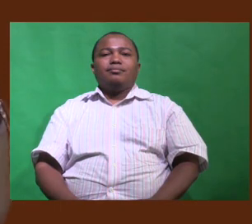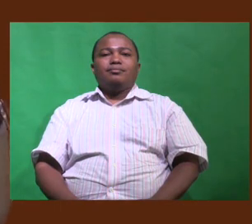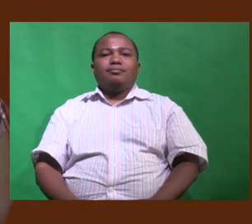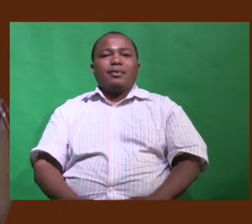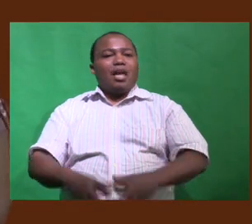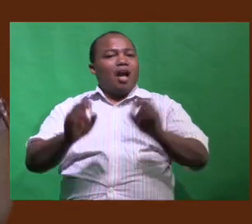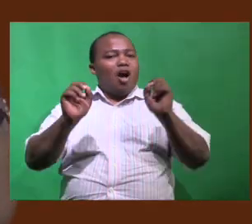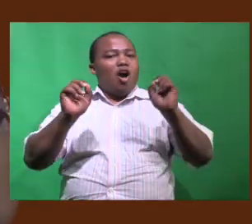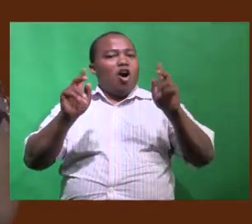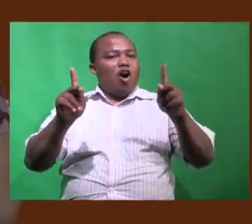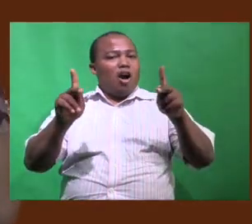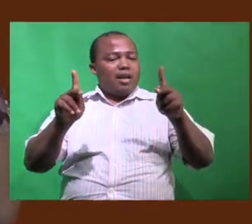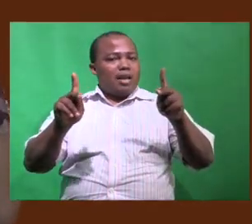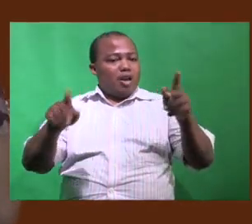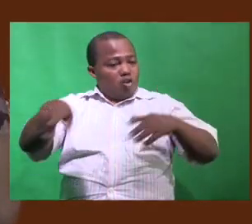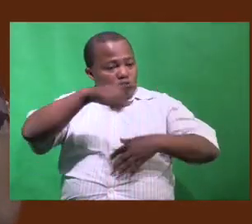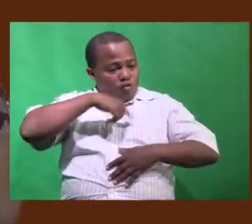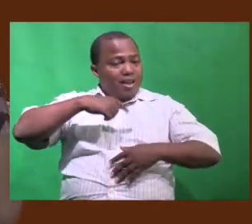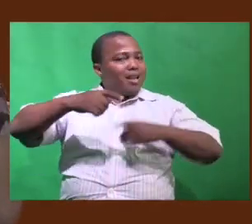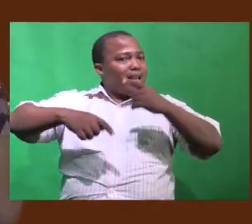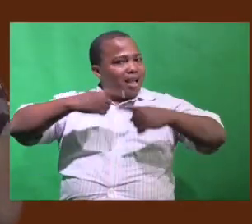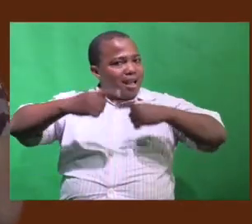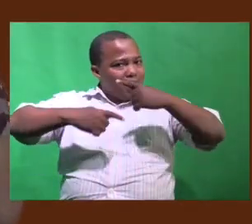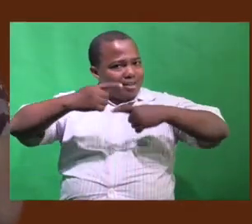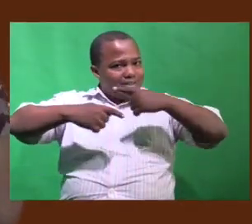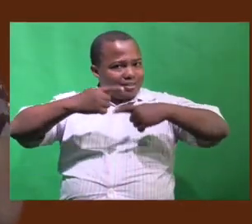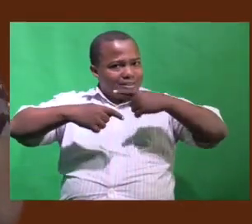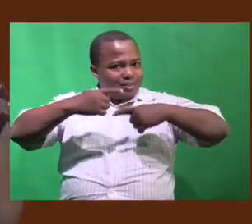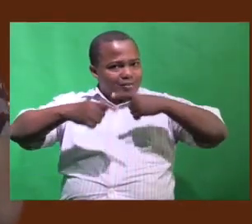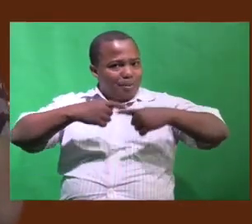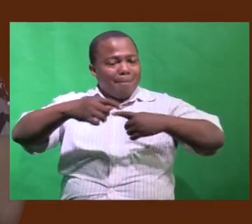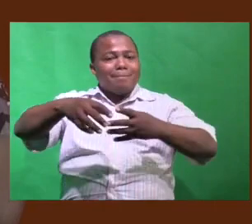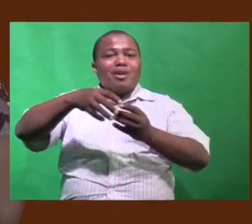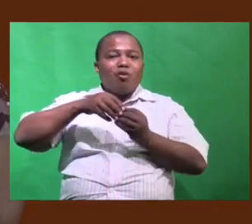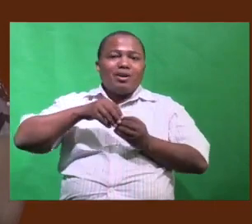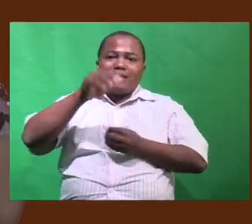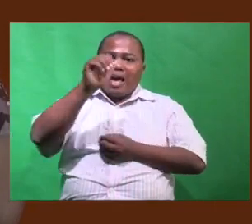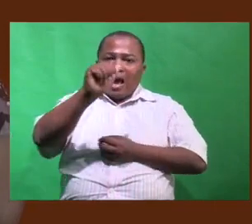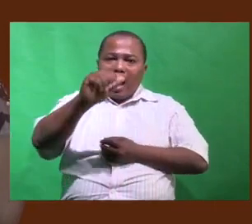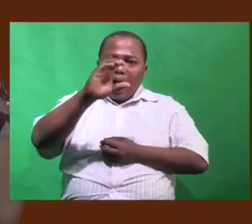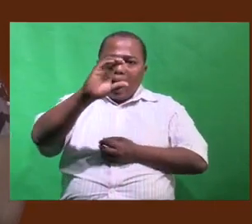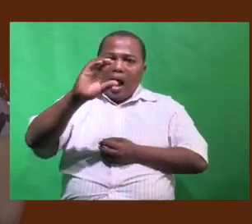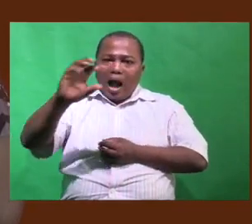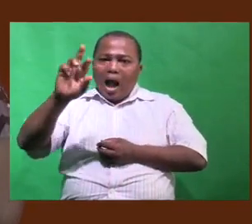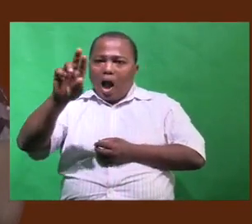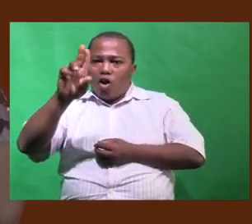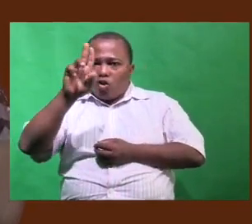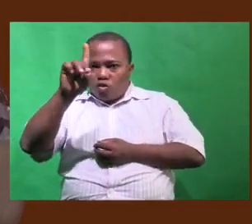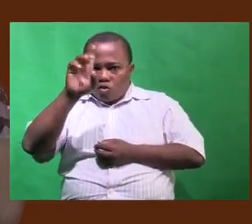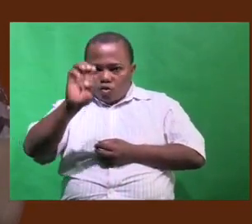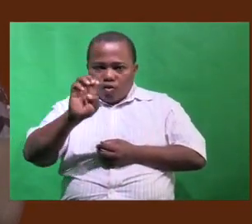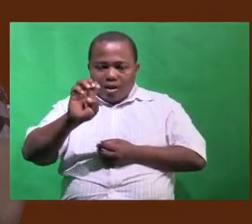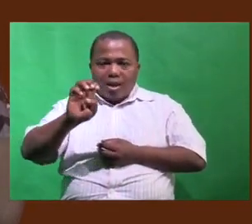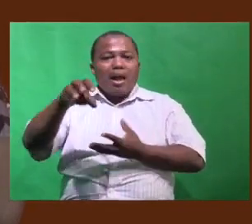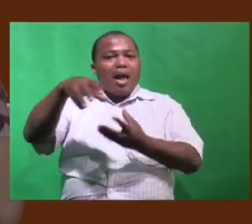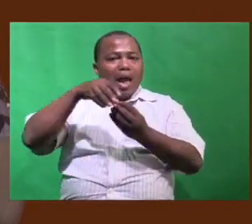Okay, we continue with the accrued and the prepaid